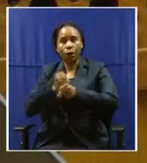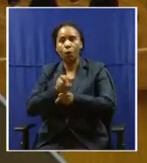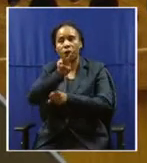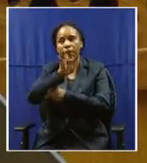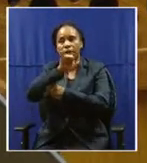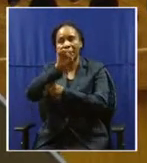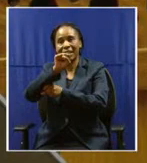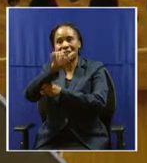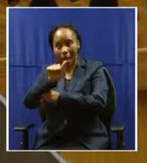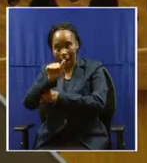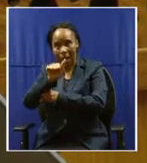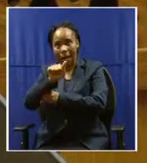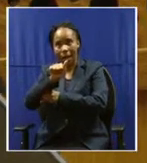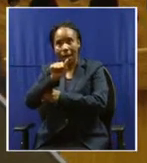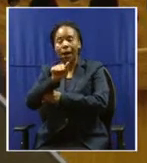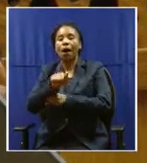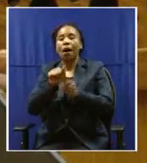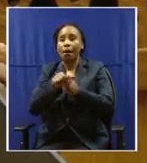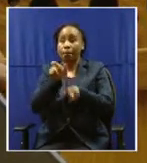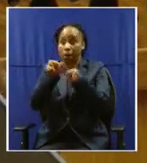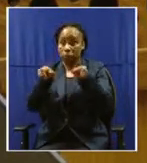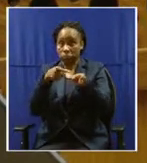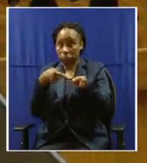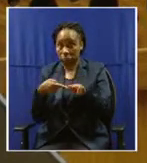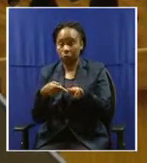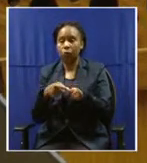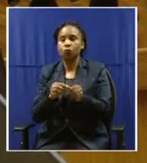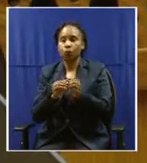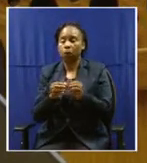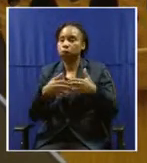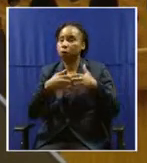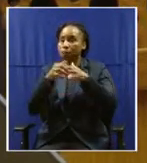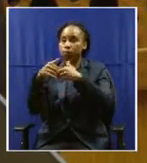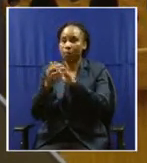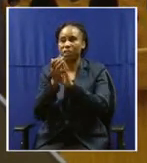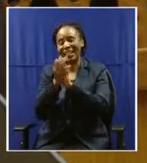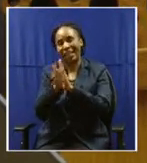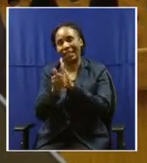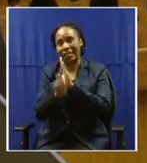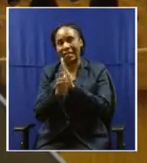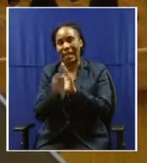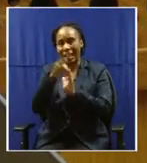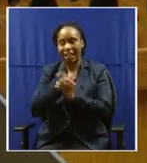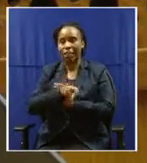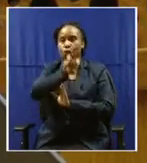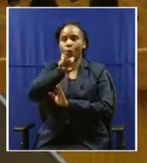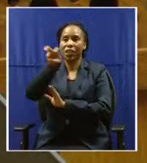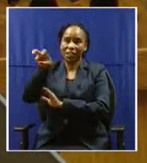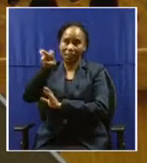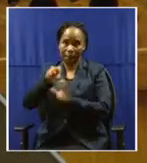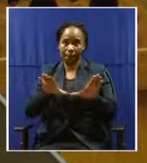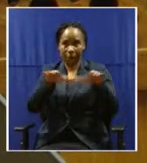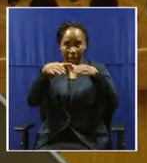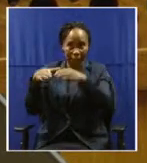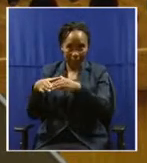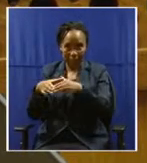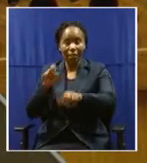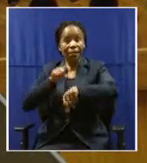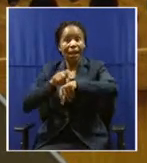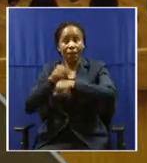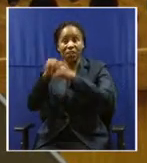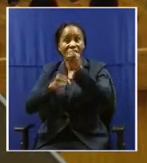to attract skills and to grow the tourism sector. As international travel